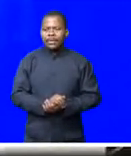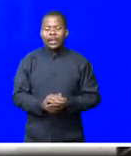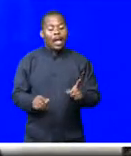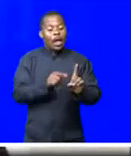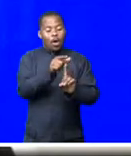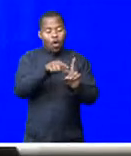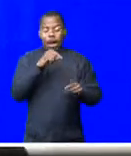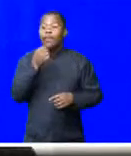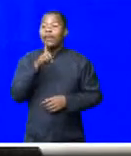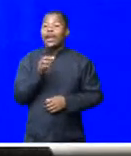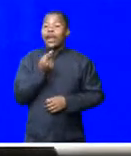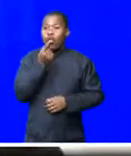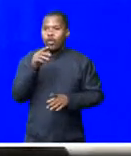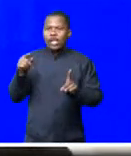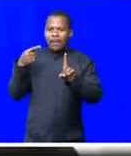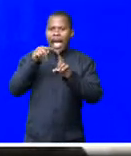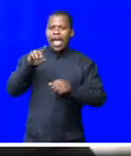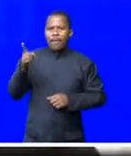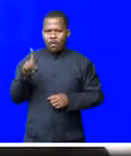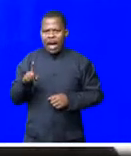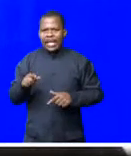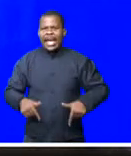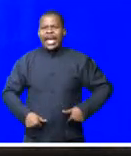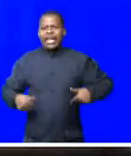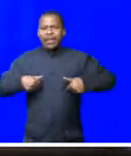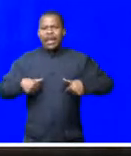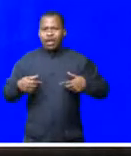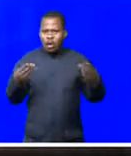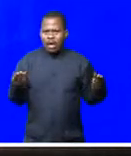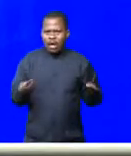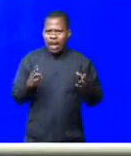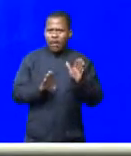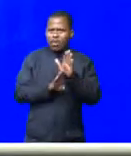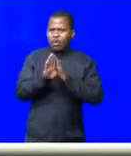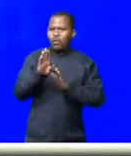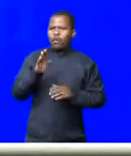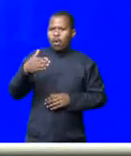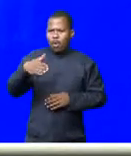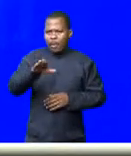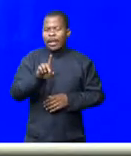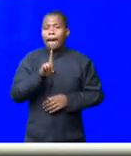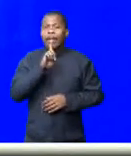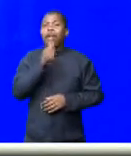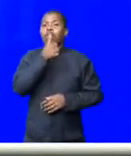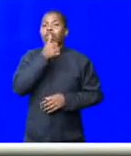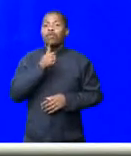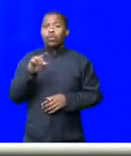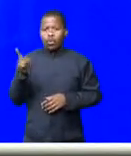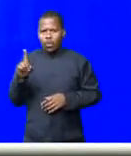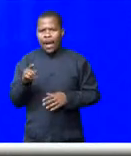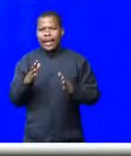ukuthi bahlose ukuthuthukisa impilo yabantu ngekusebenzisa TB. Ekhulumisa